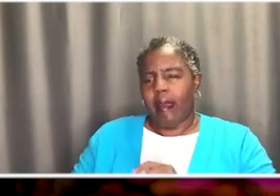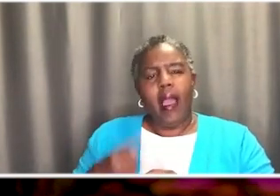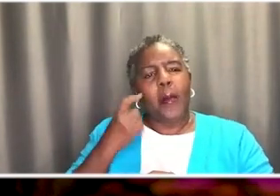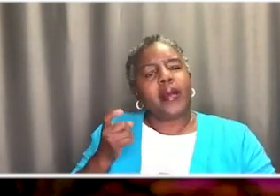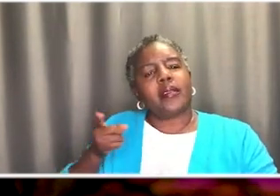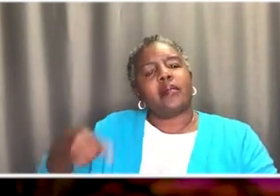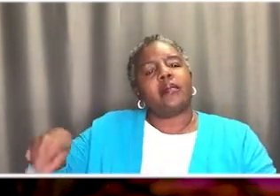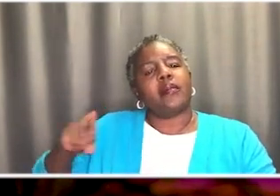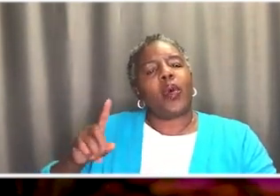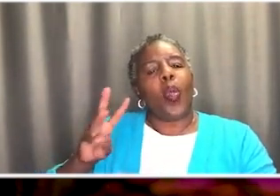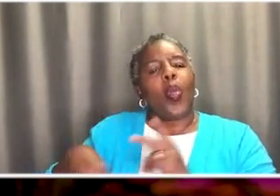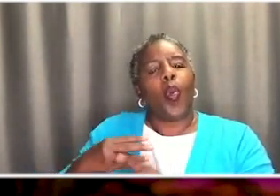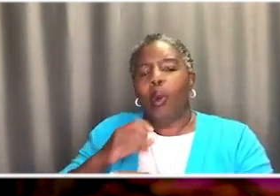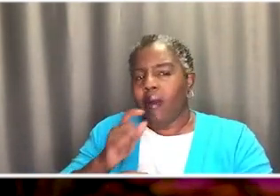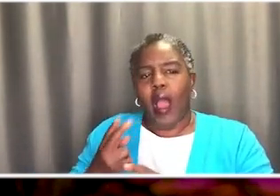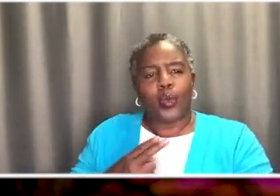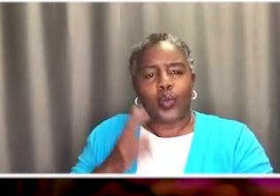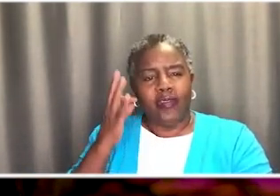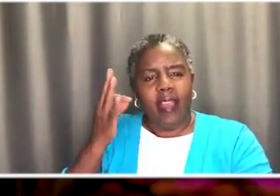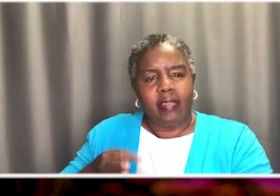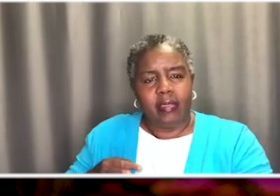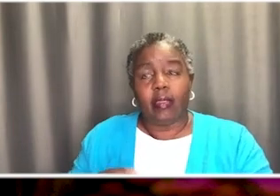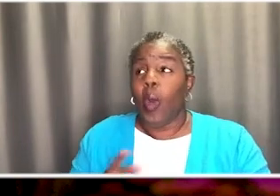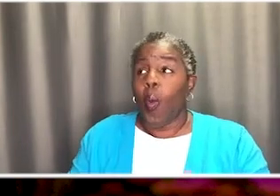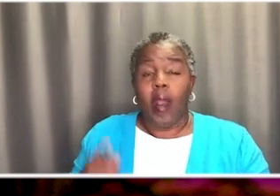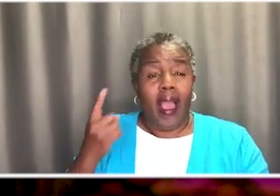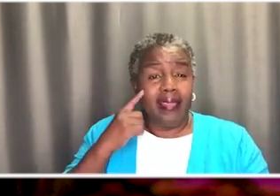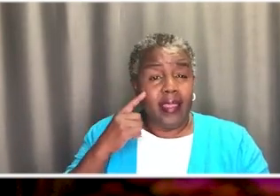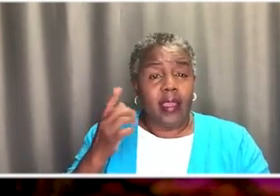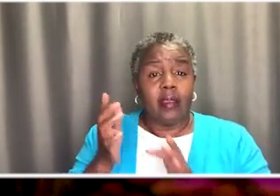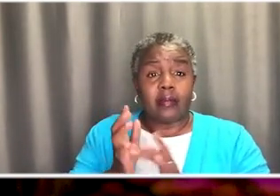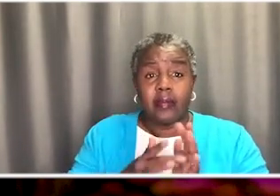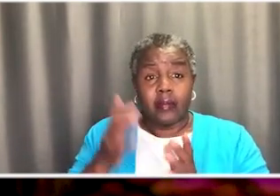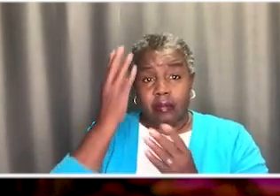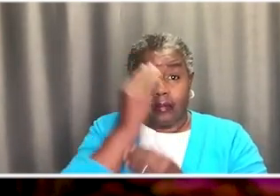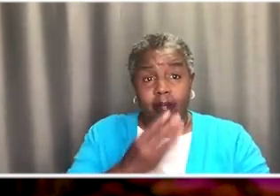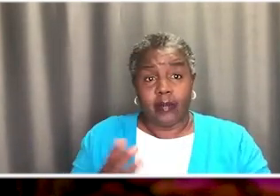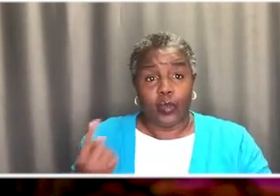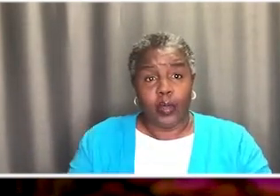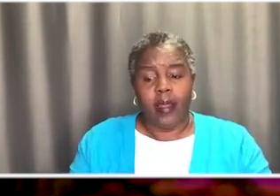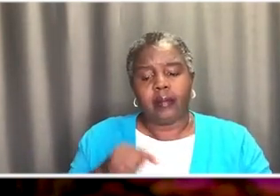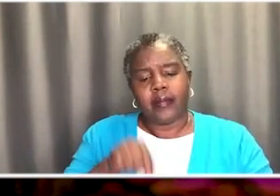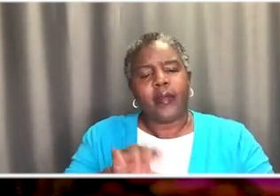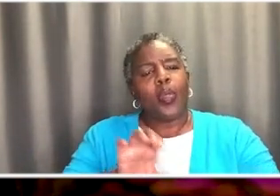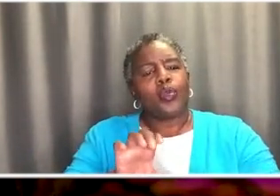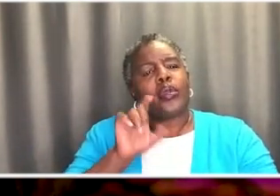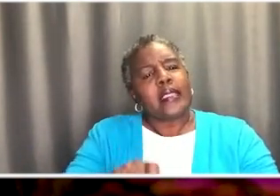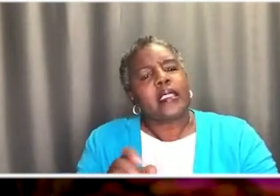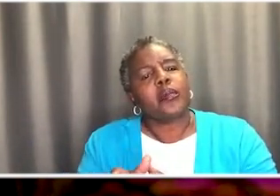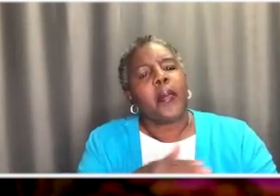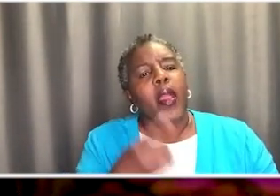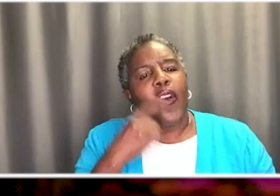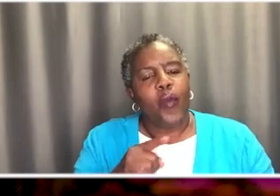faith. And what I believe the Lord is saying today is that the church needs to prepare itself for